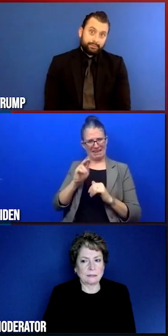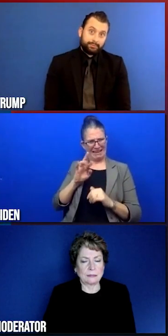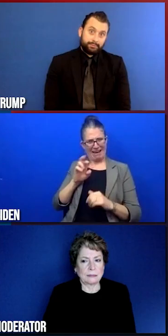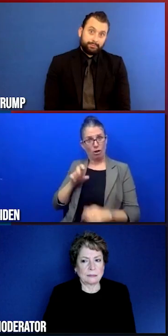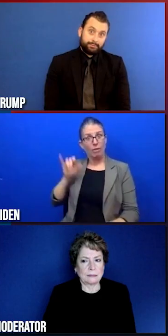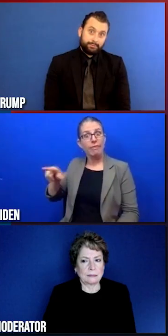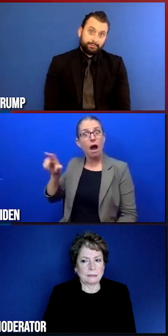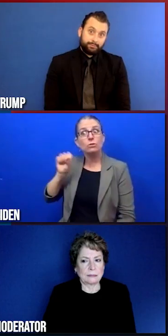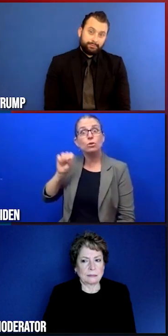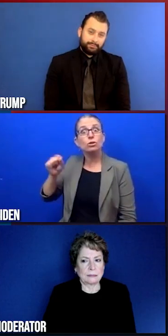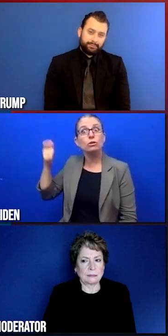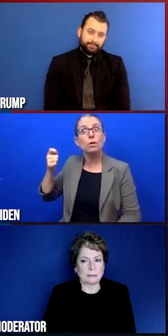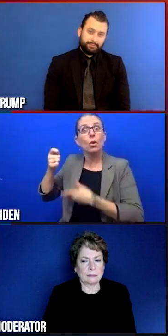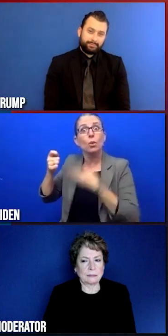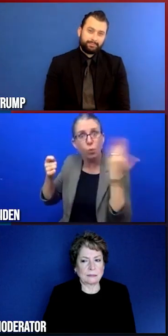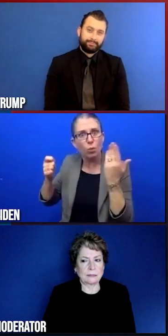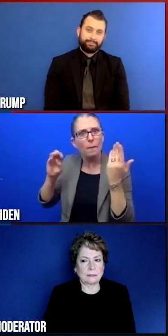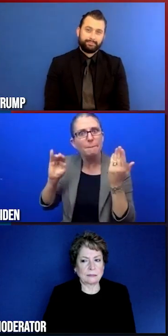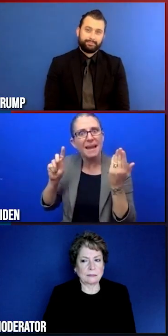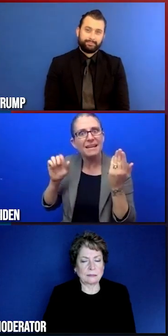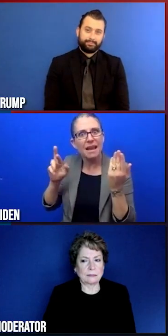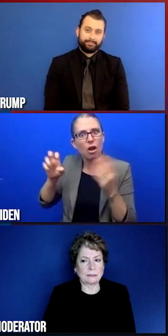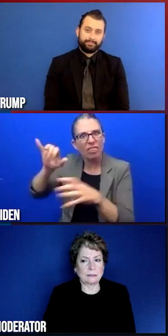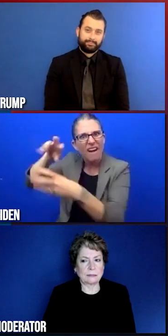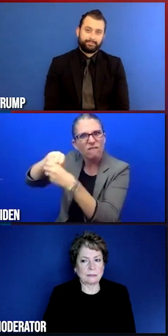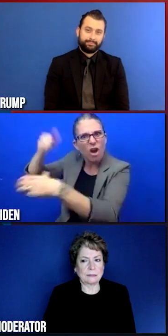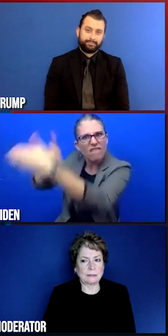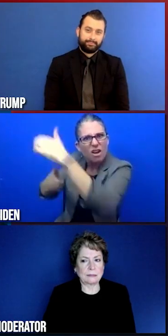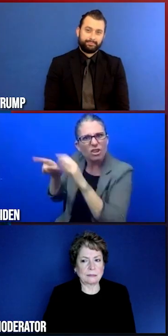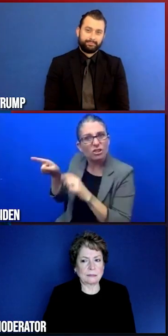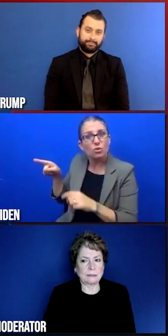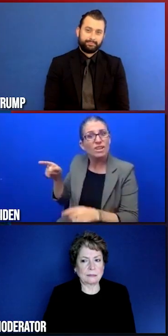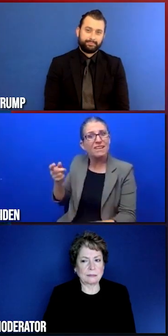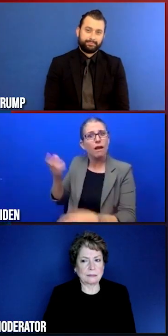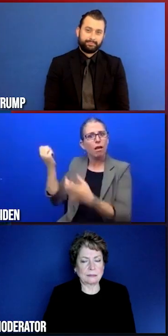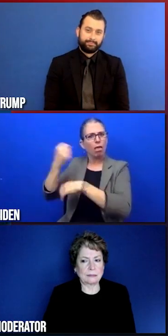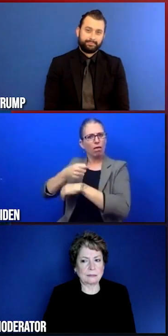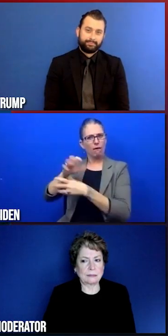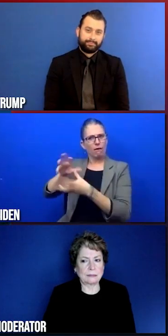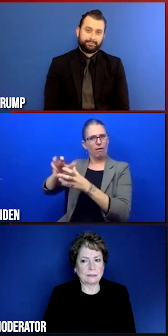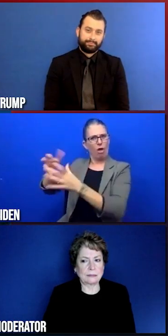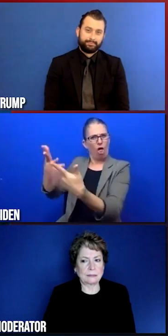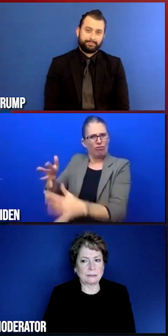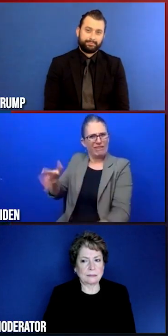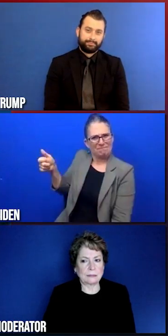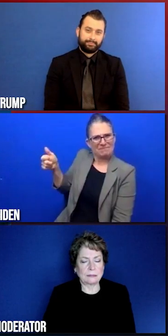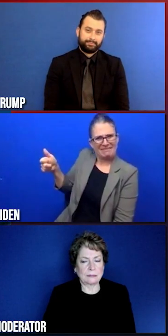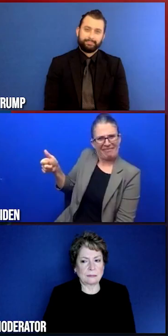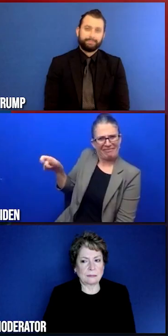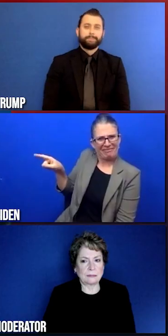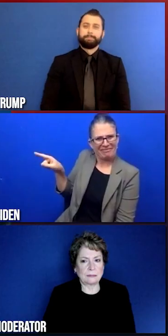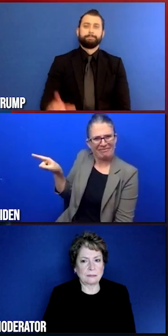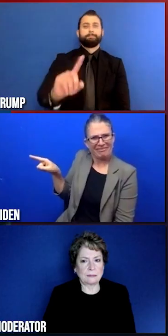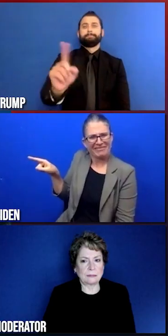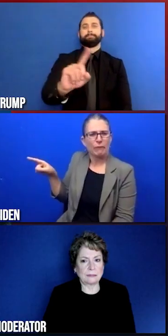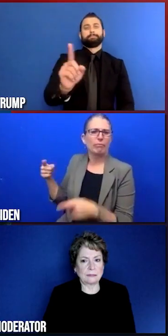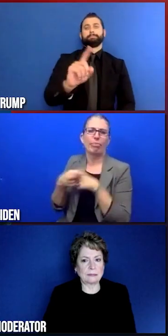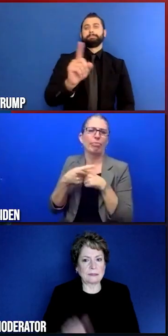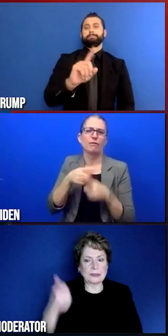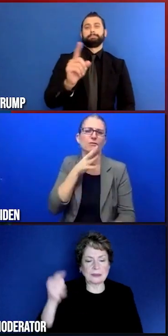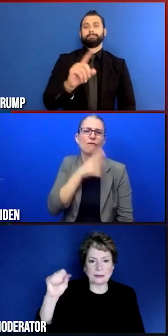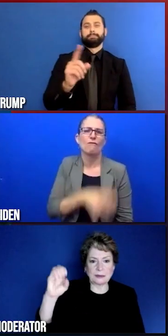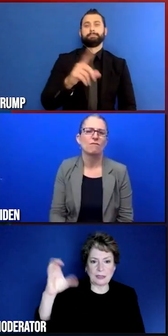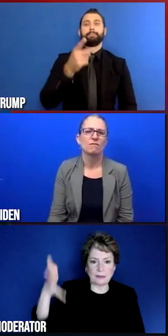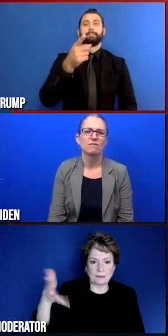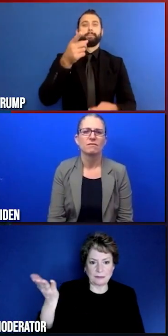on Social Security and Medicare, come on. He tried to get rid of, he Mr. tried to hurt President, and then I Social have to go to Security another